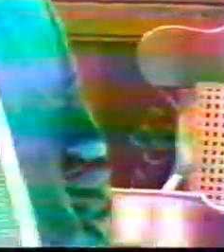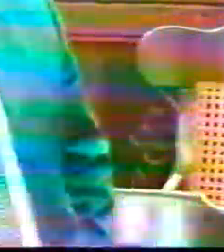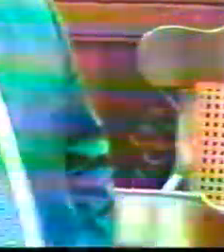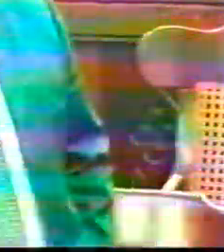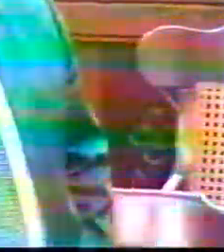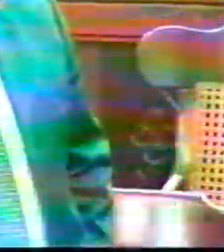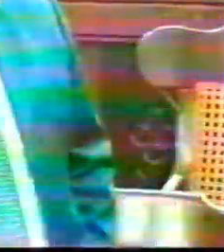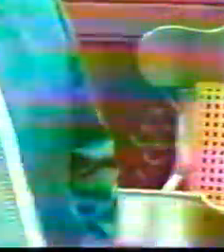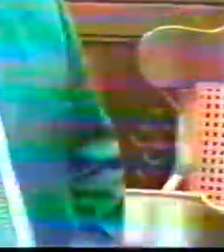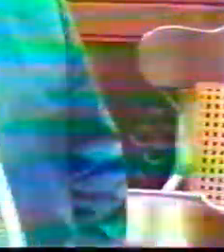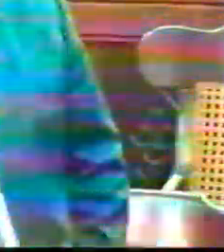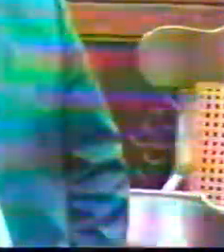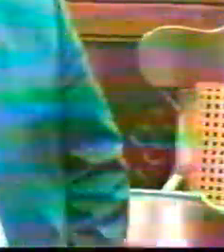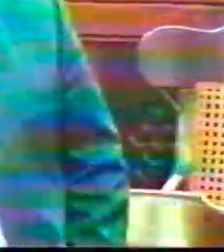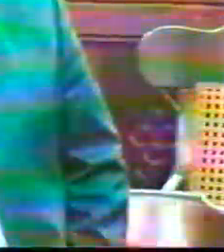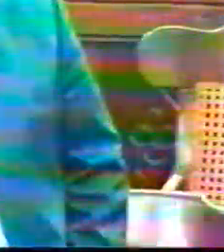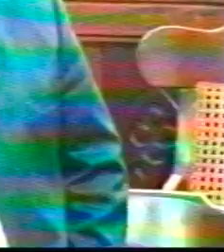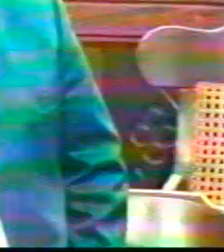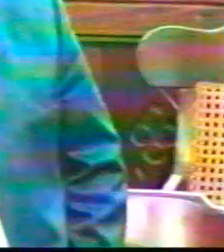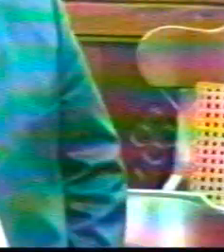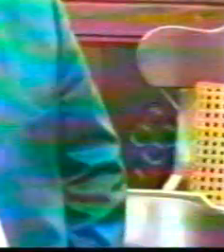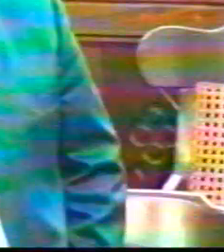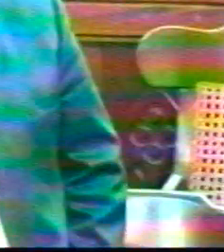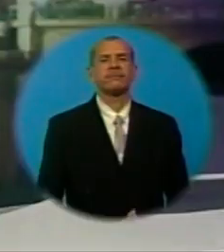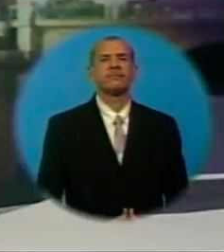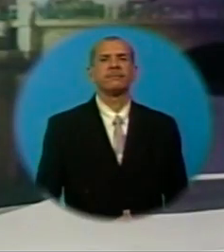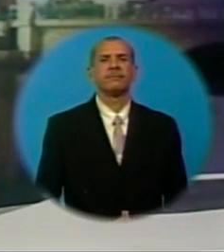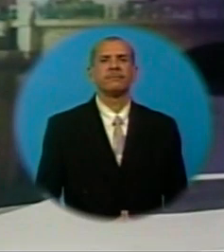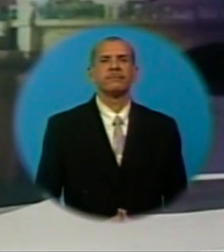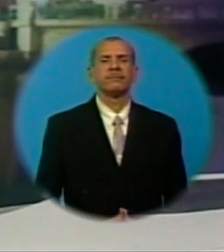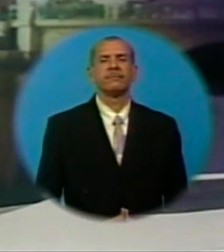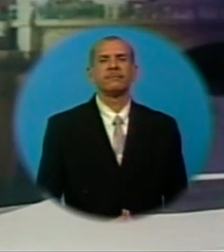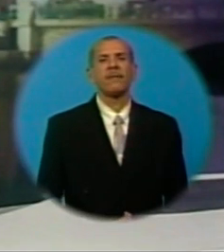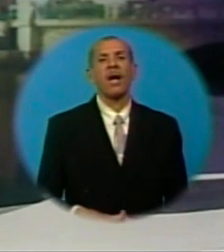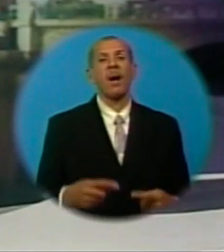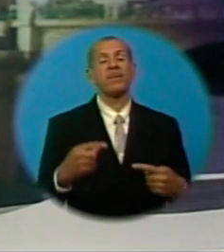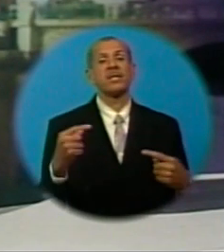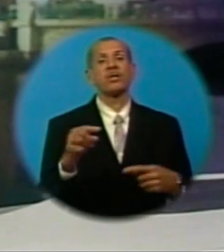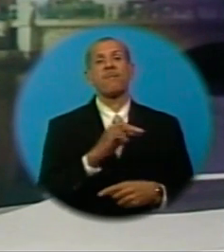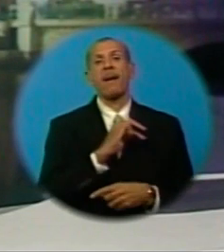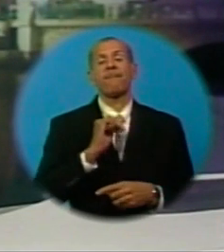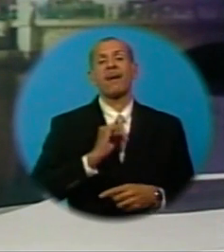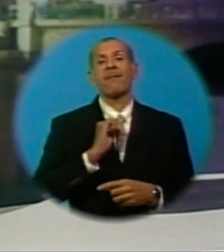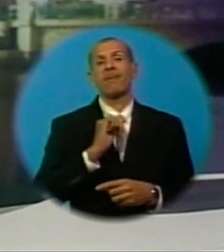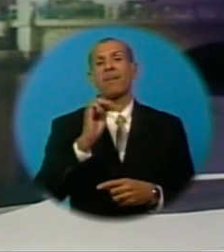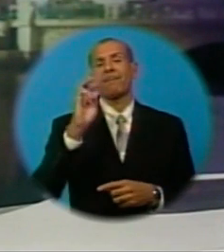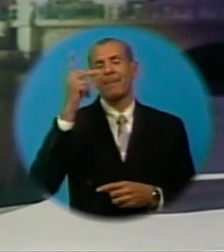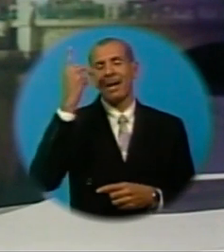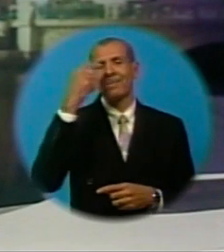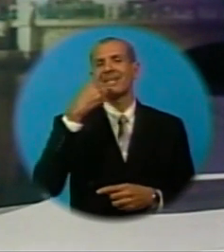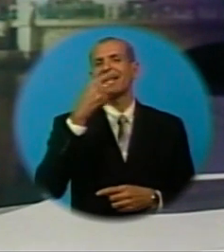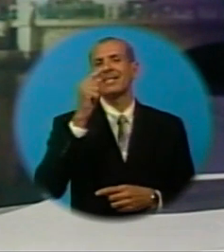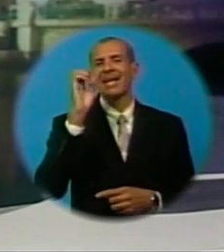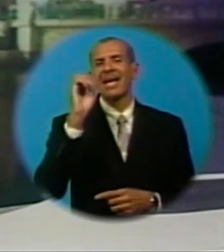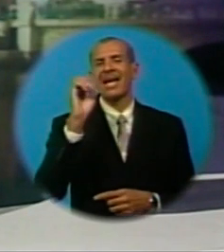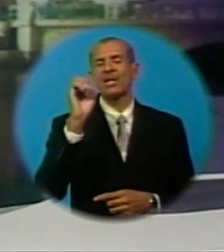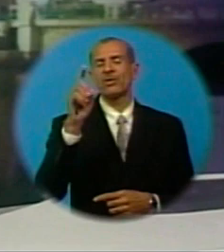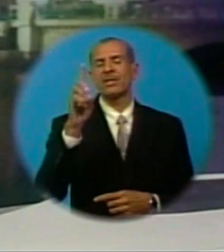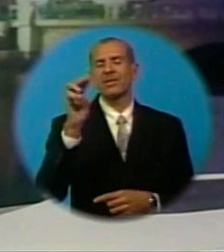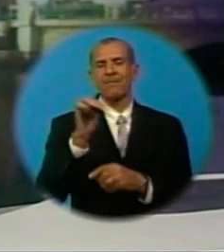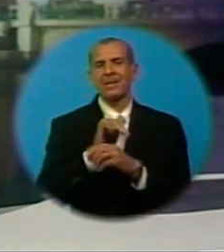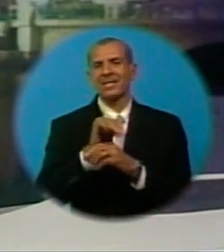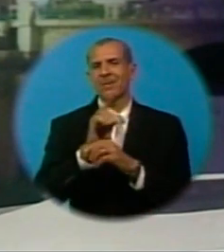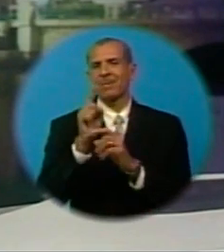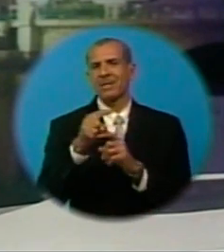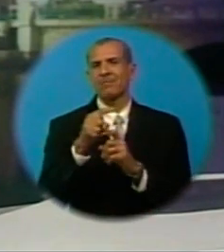A term being expressed. An opposition member of parliament is telling the education minister he needs to